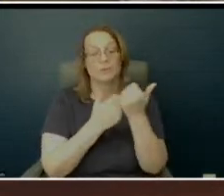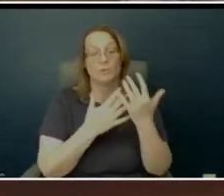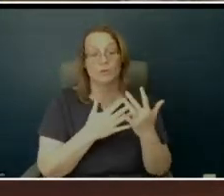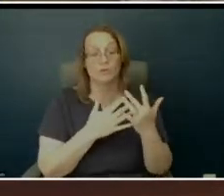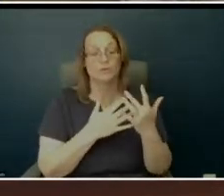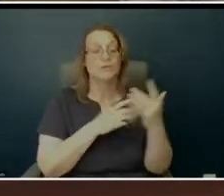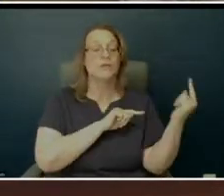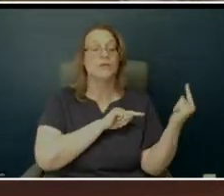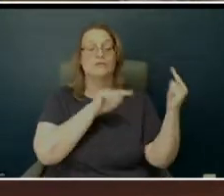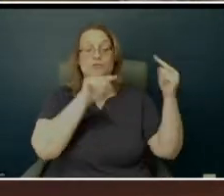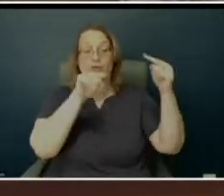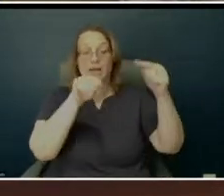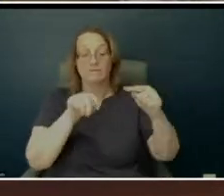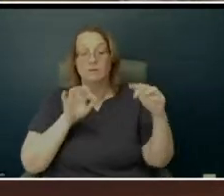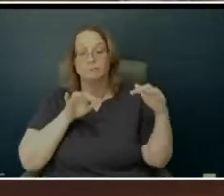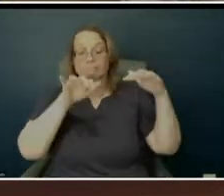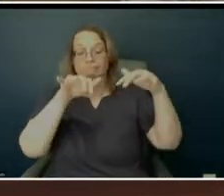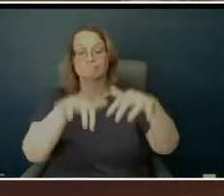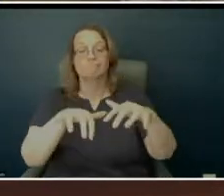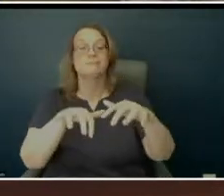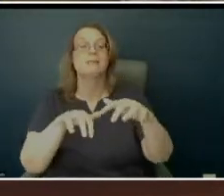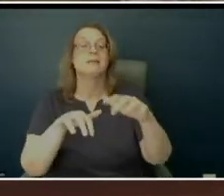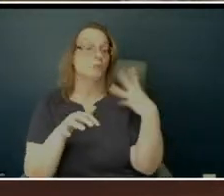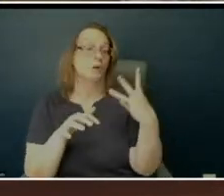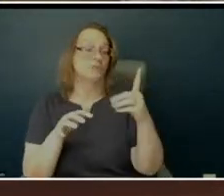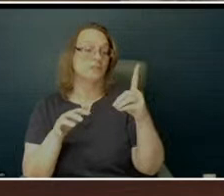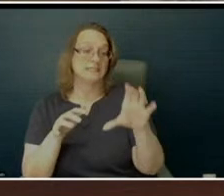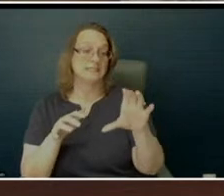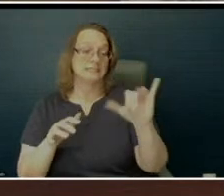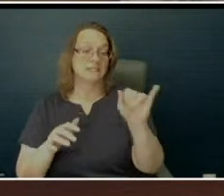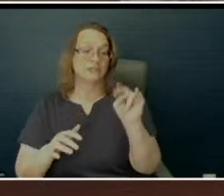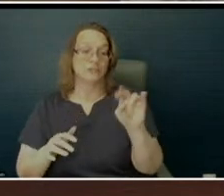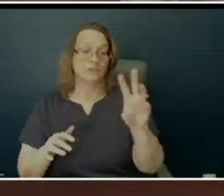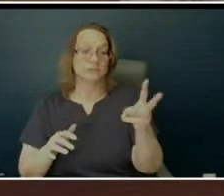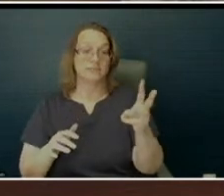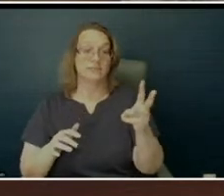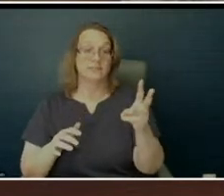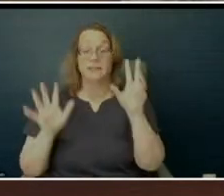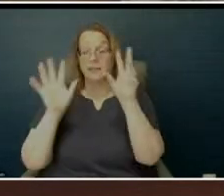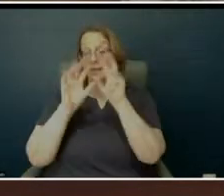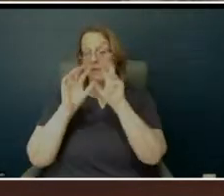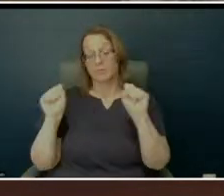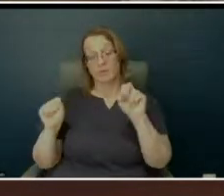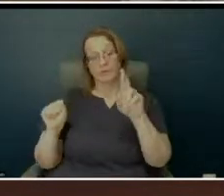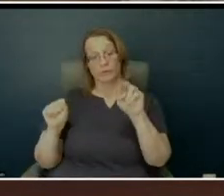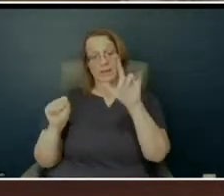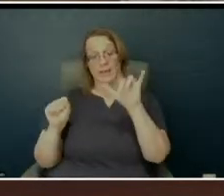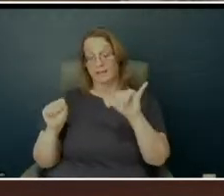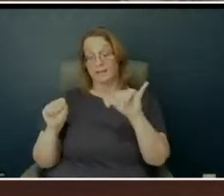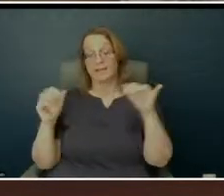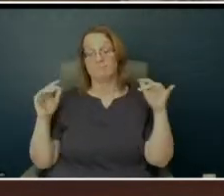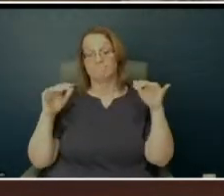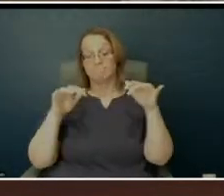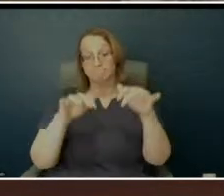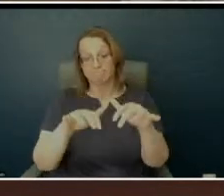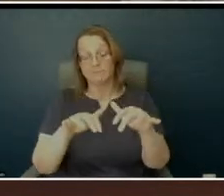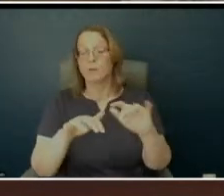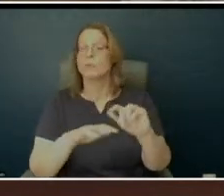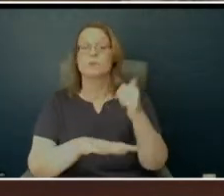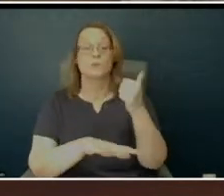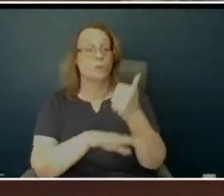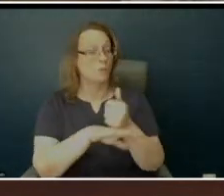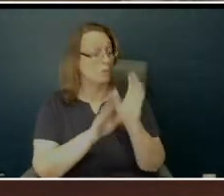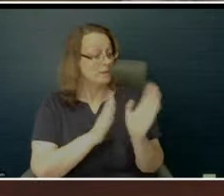far more detail how the President's rally and march to the Capitol were organized and choreographed. As you can